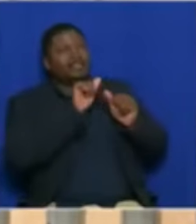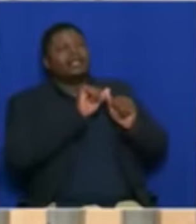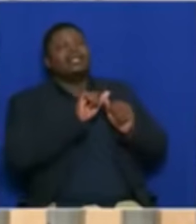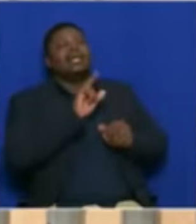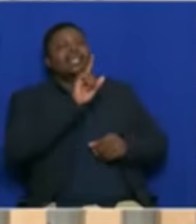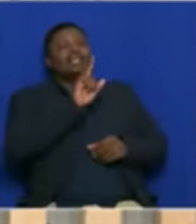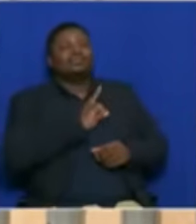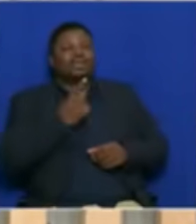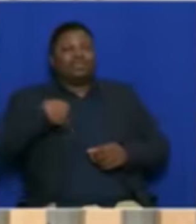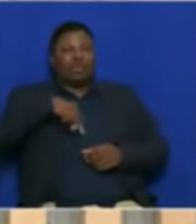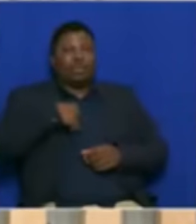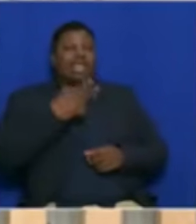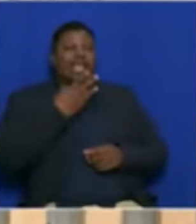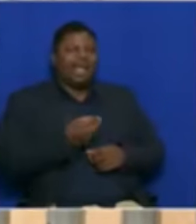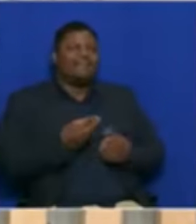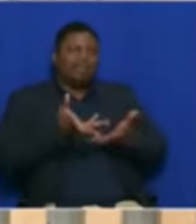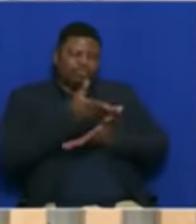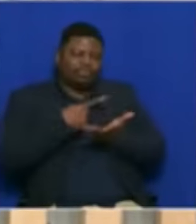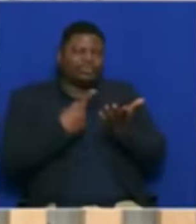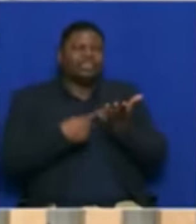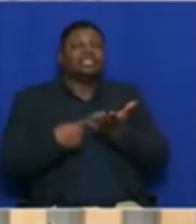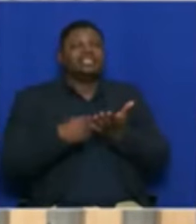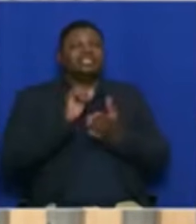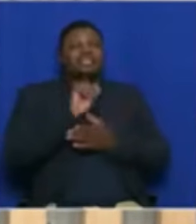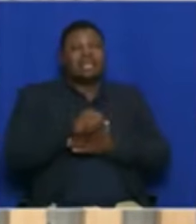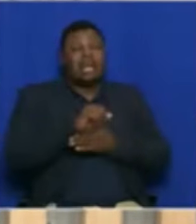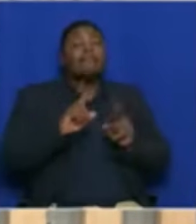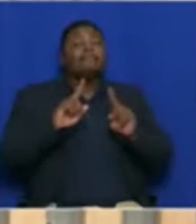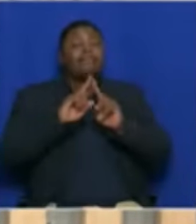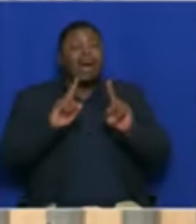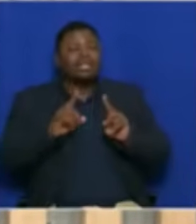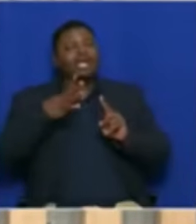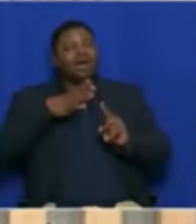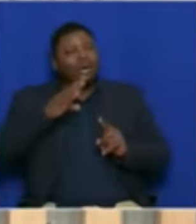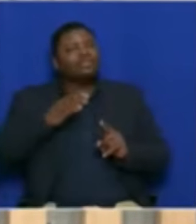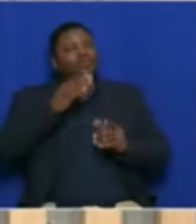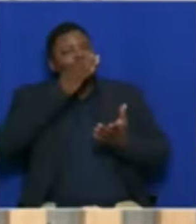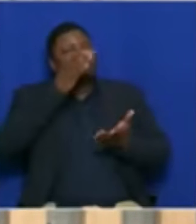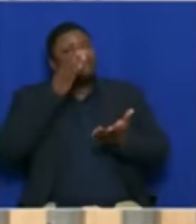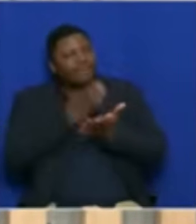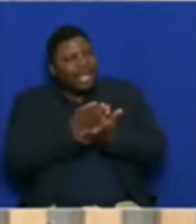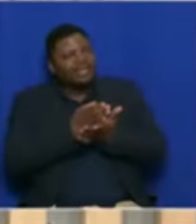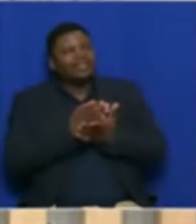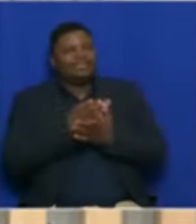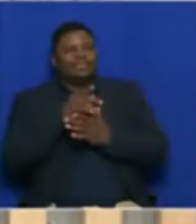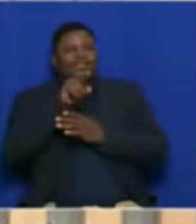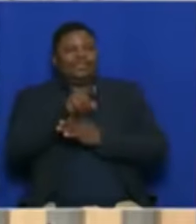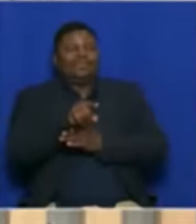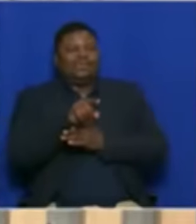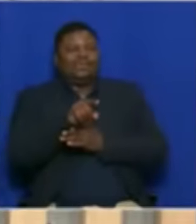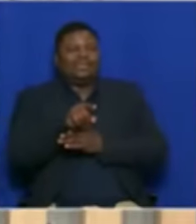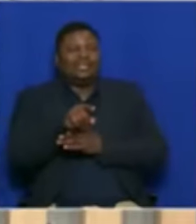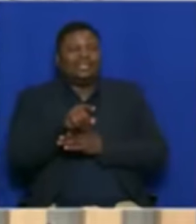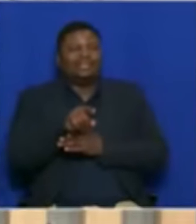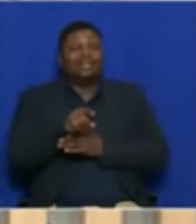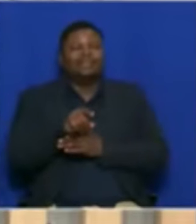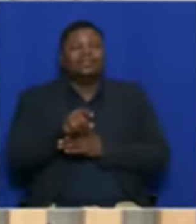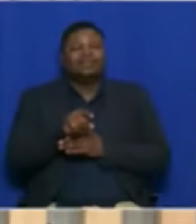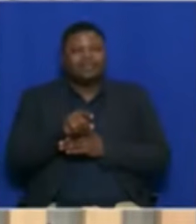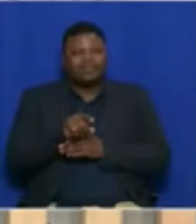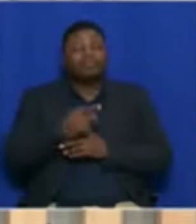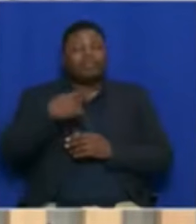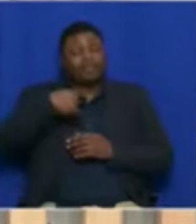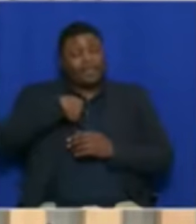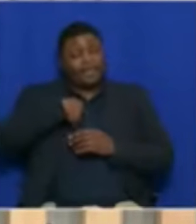I would like to assure you that I am absolutely clear that you are